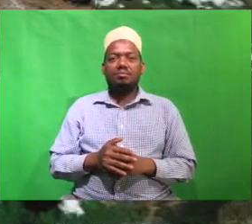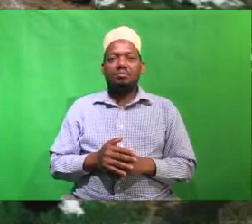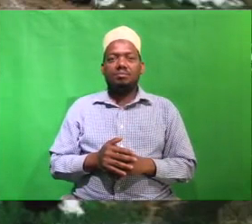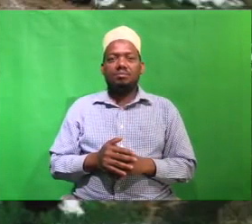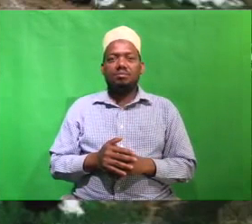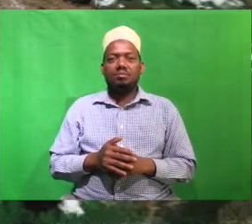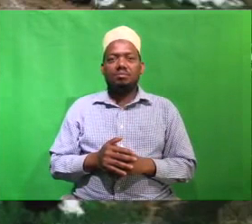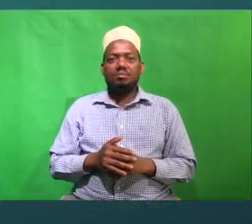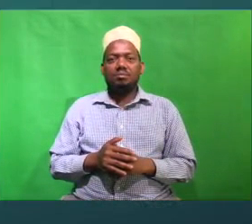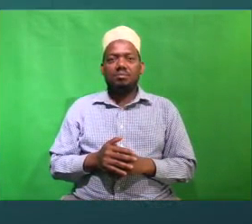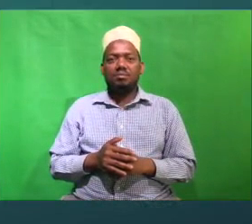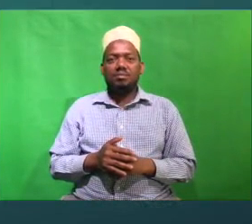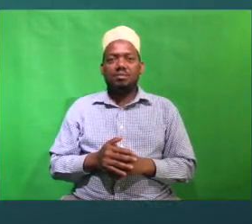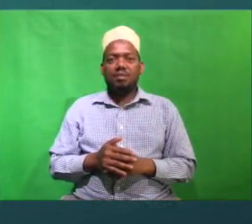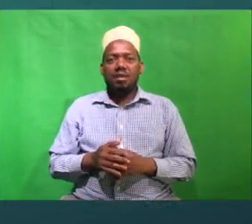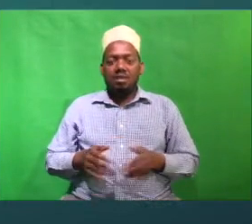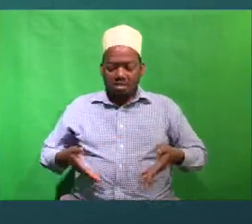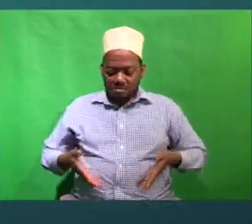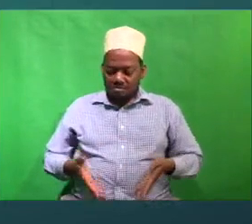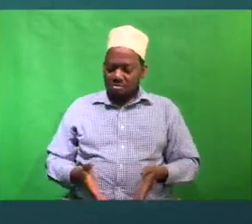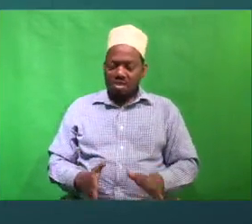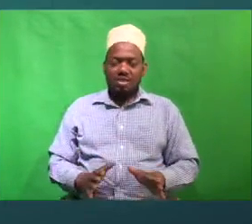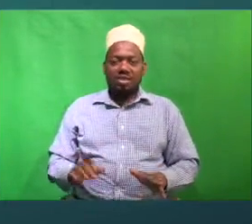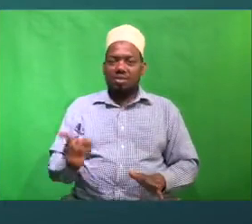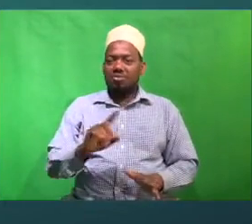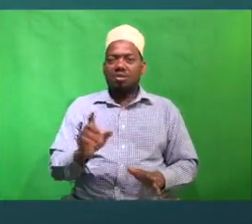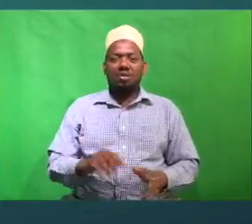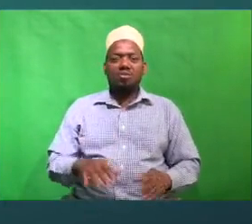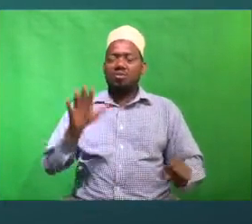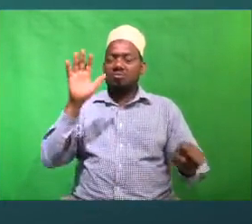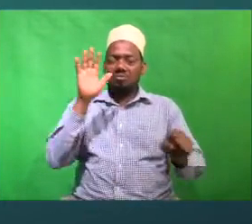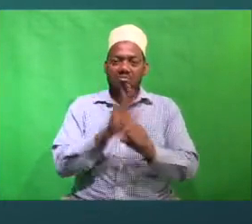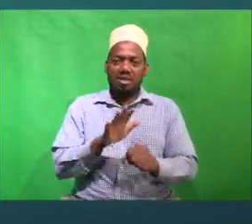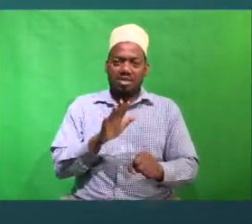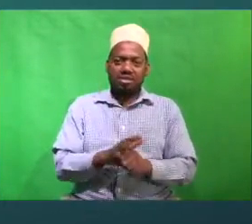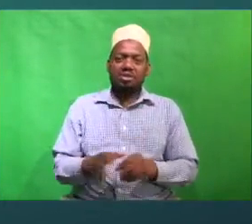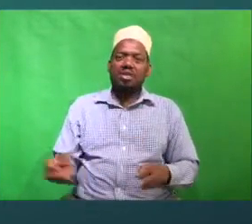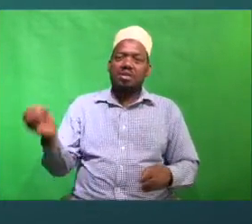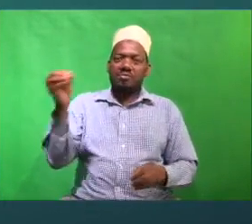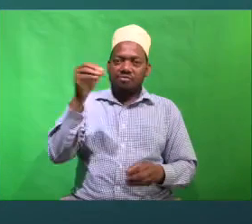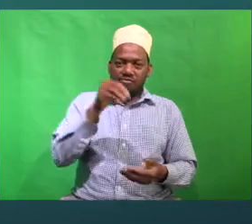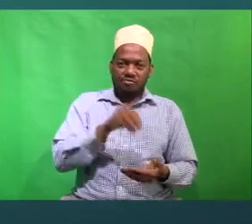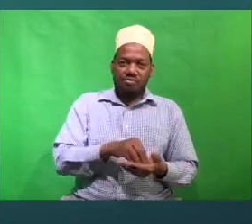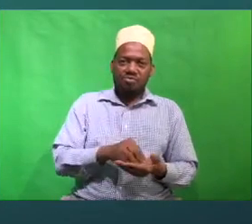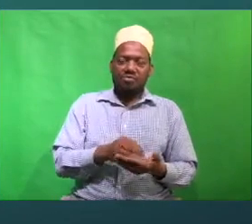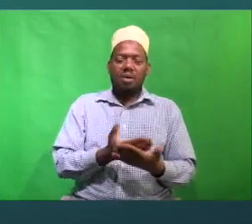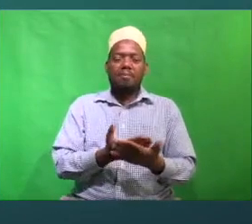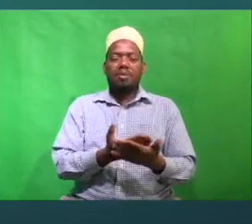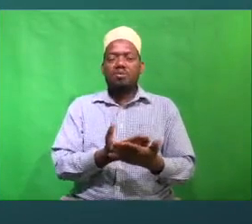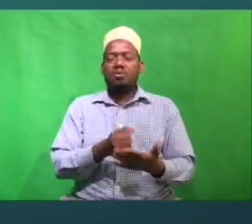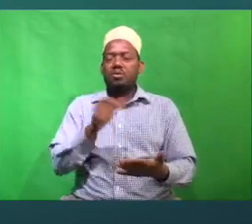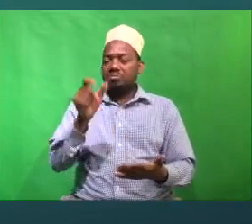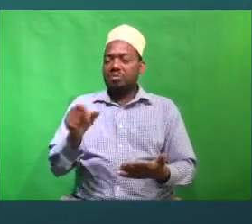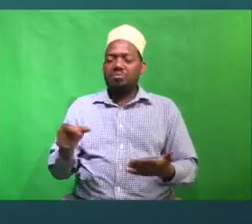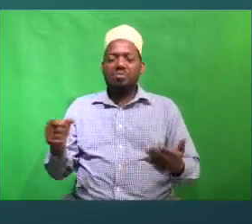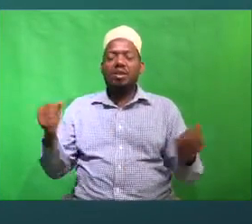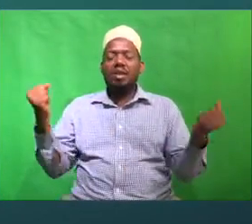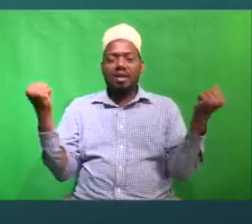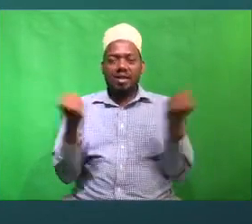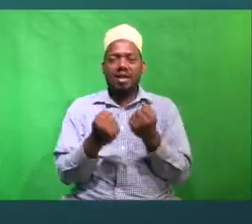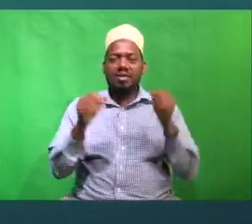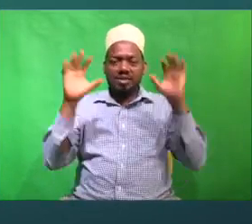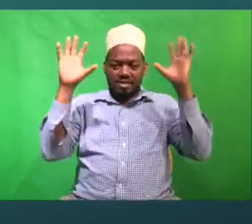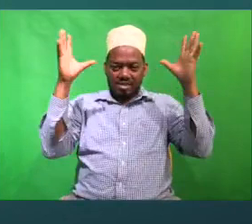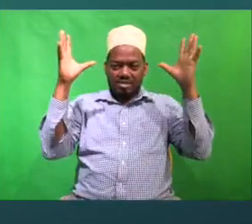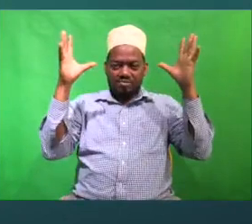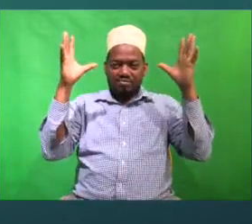and productive. So the productive cannot much involve, so the people cannot be live on there.